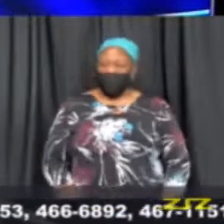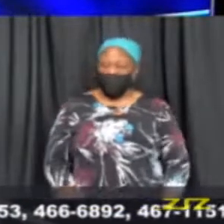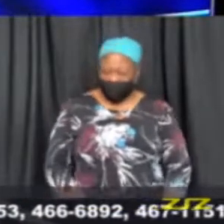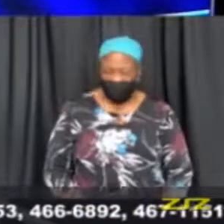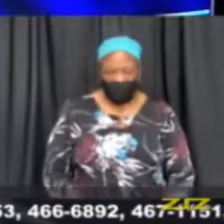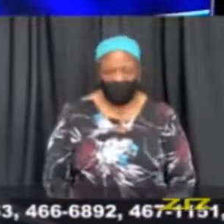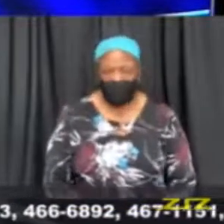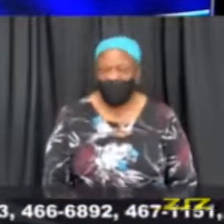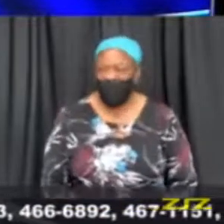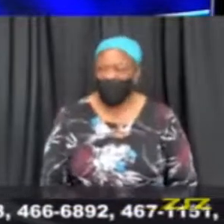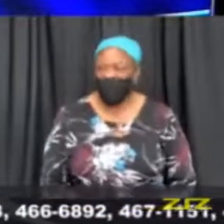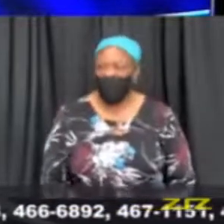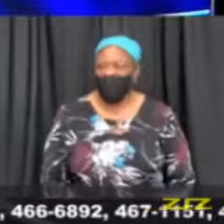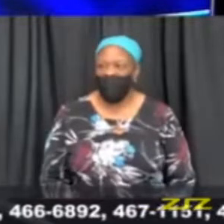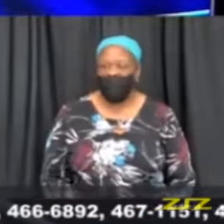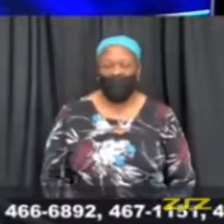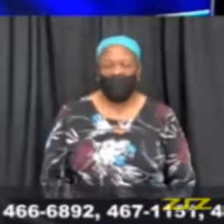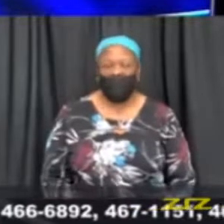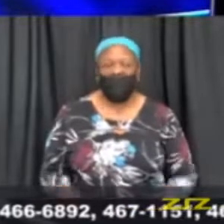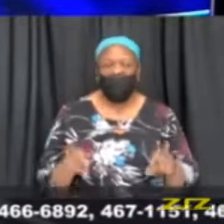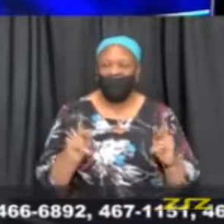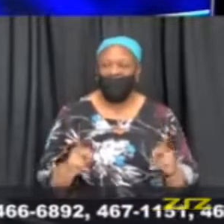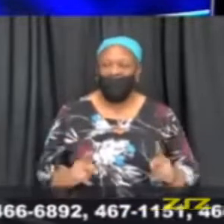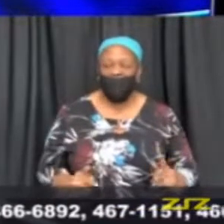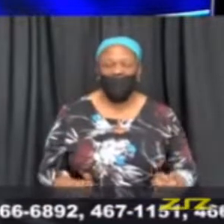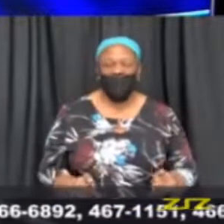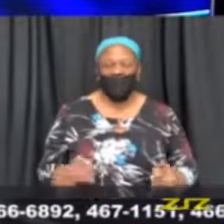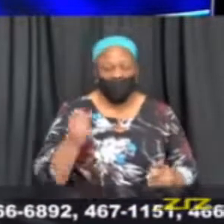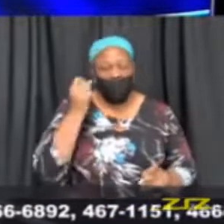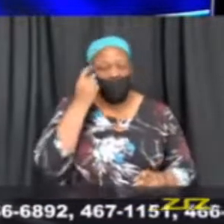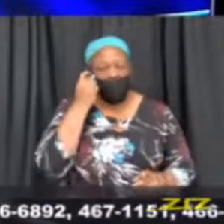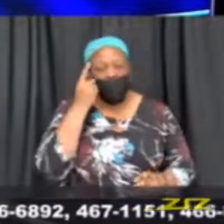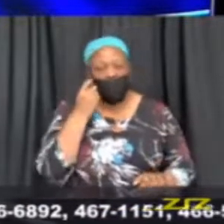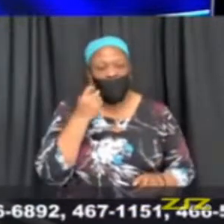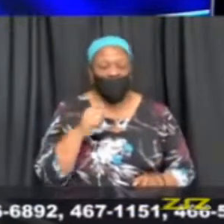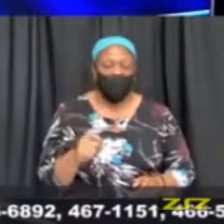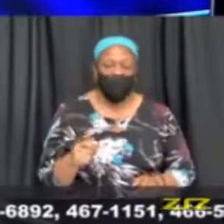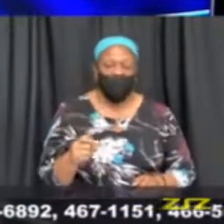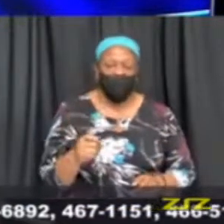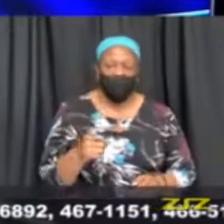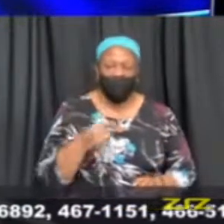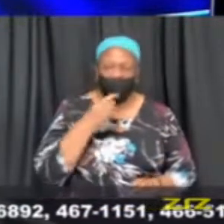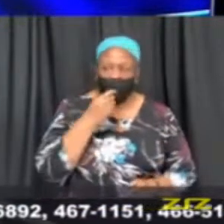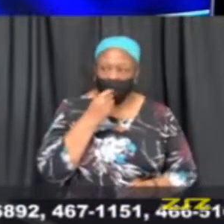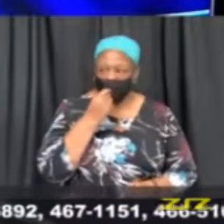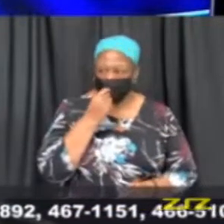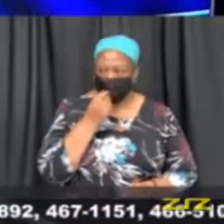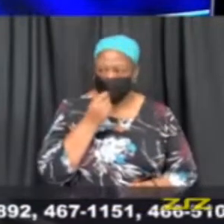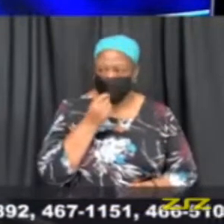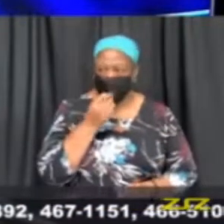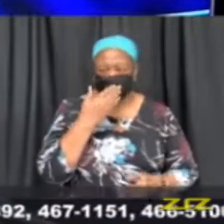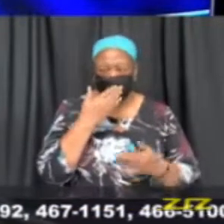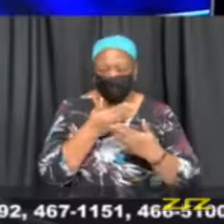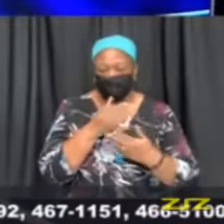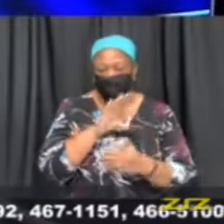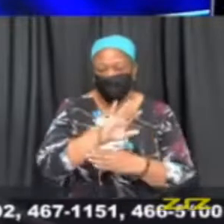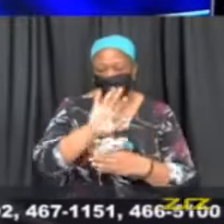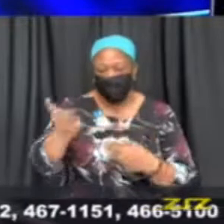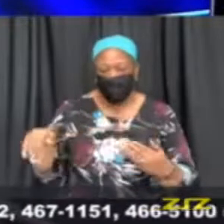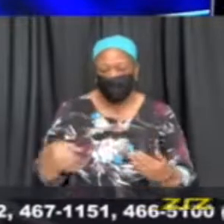I think the general public is getting your message loud and clear. Good afternoon, all, and thank you